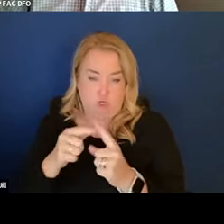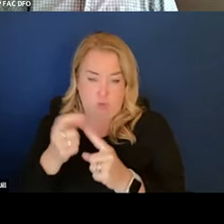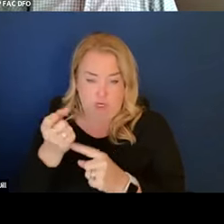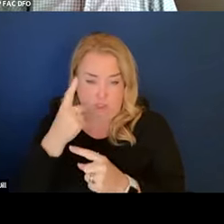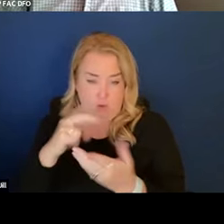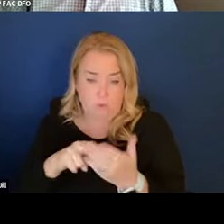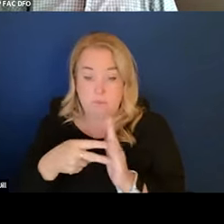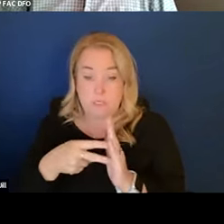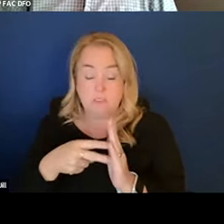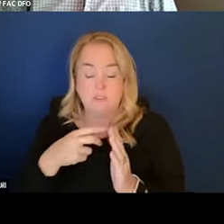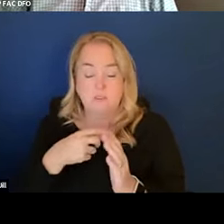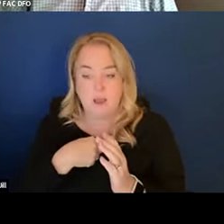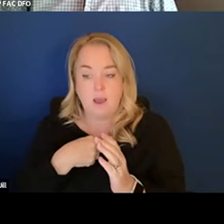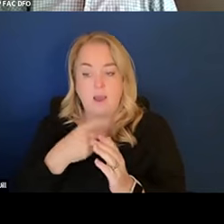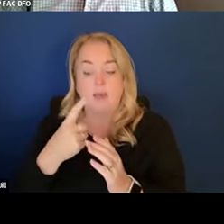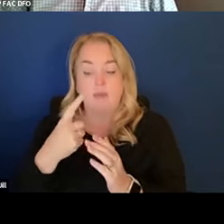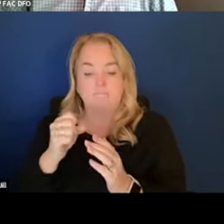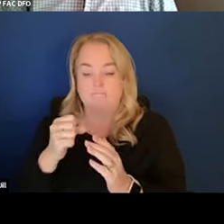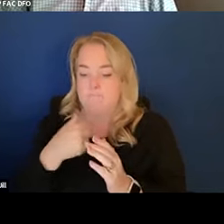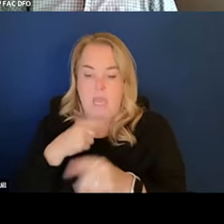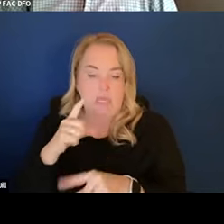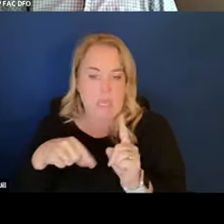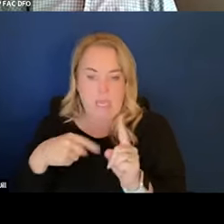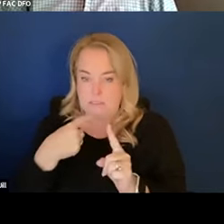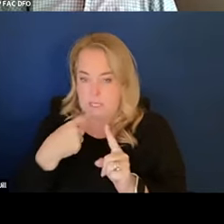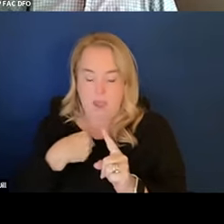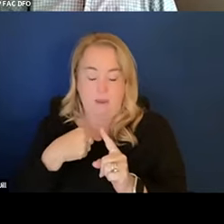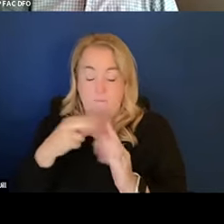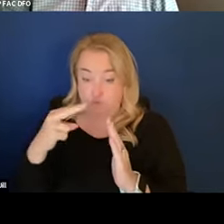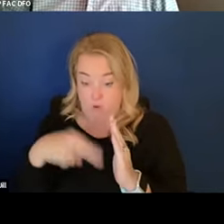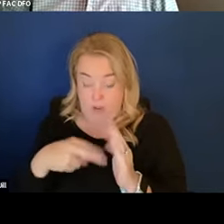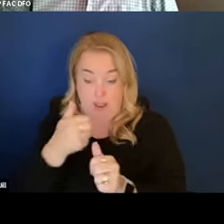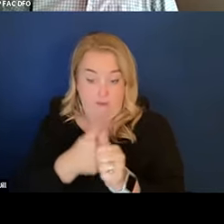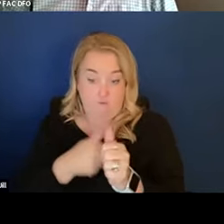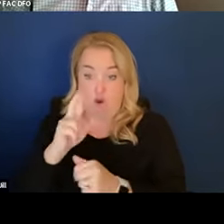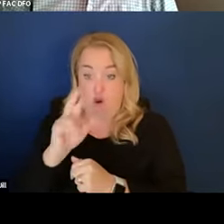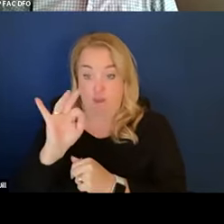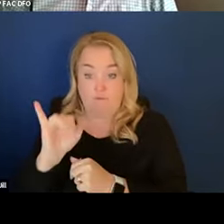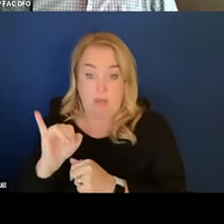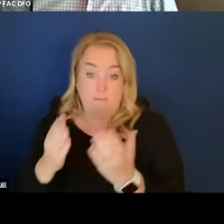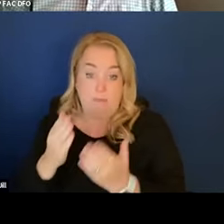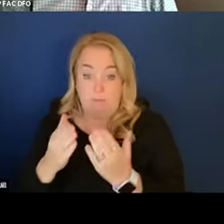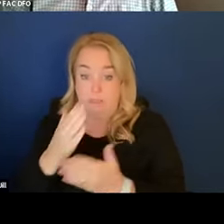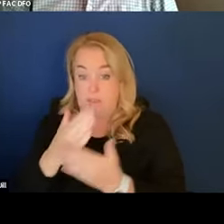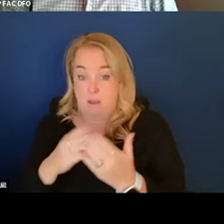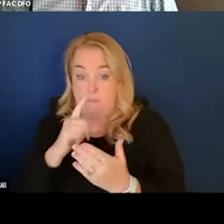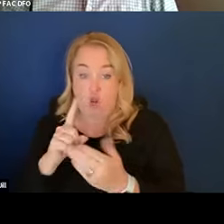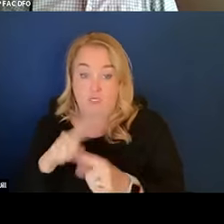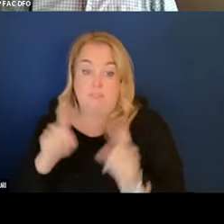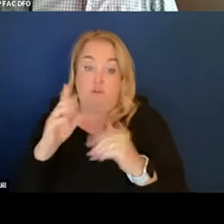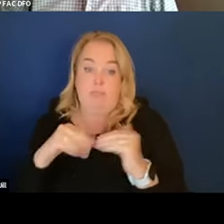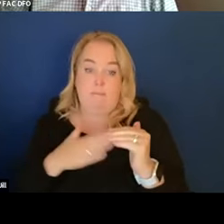is. And I think, and I can't say I've looked at every single RFI, so there could be some out there that are very very different from